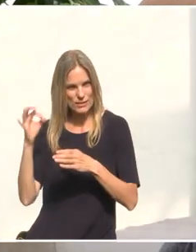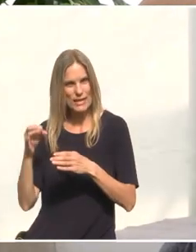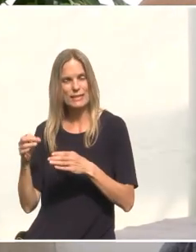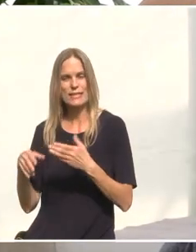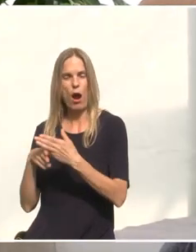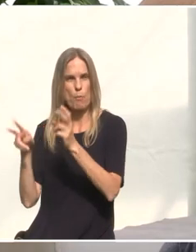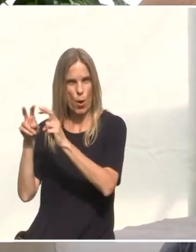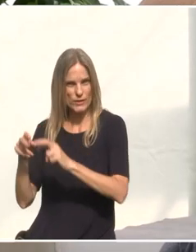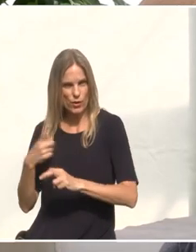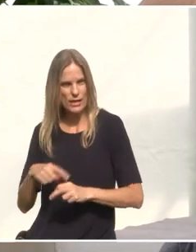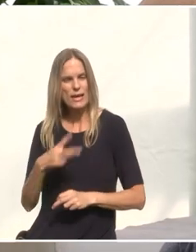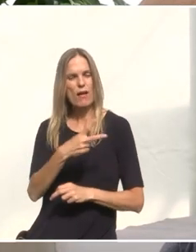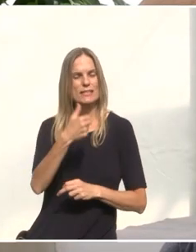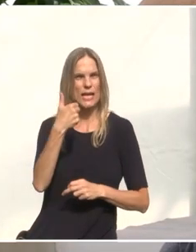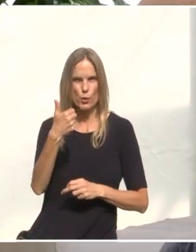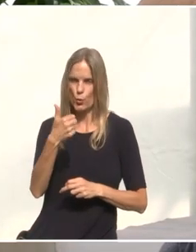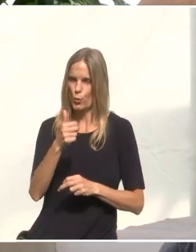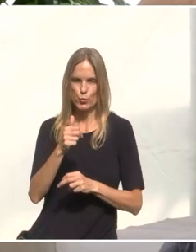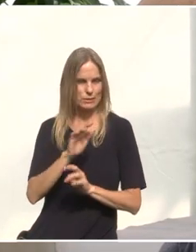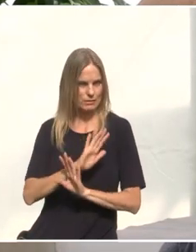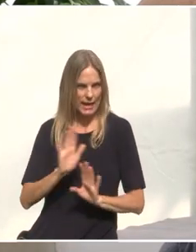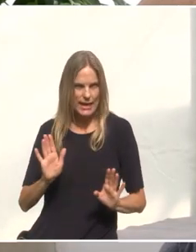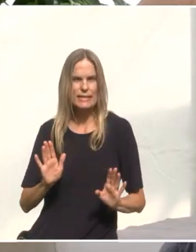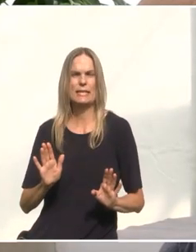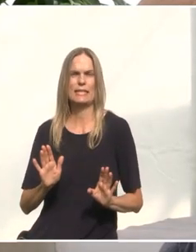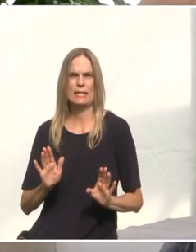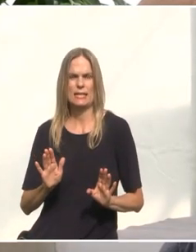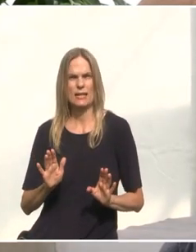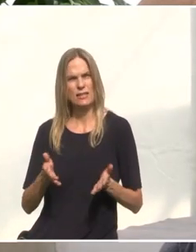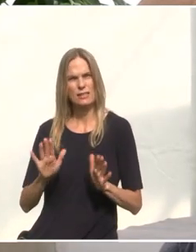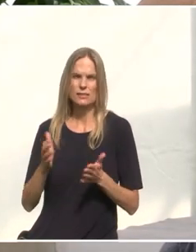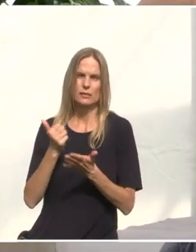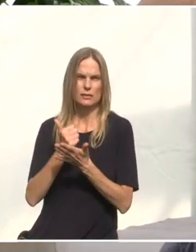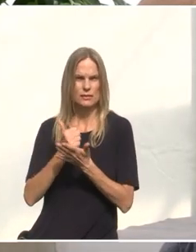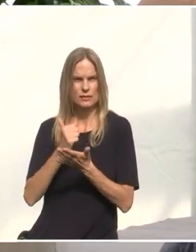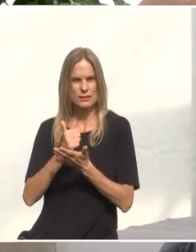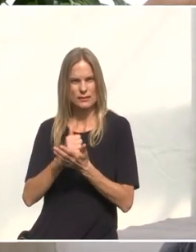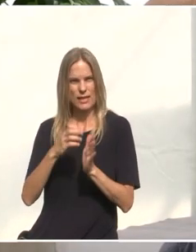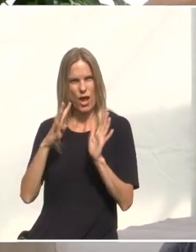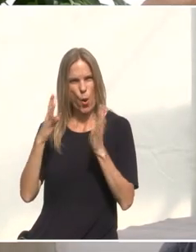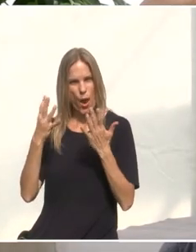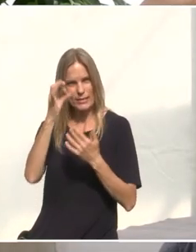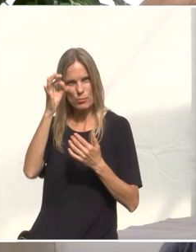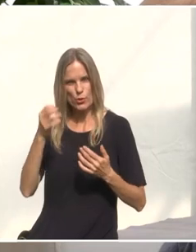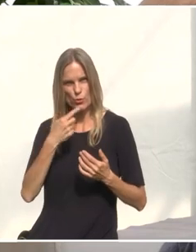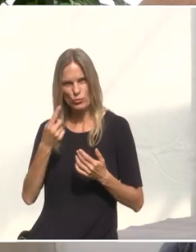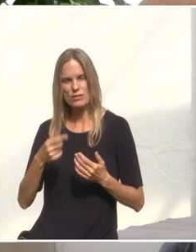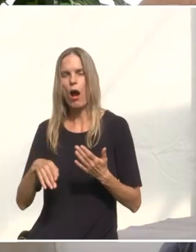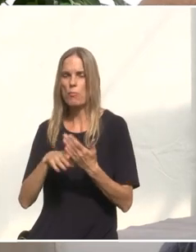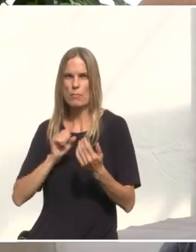help. 26% not, and approximately 9% told that they don't need any